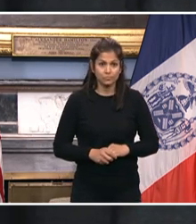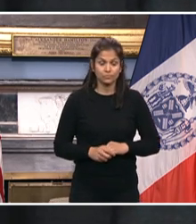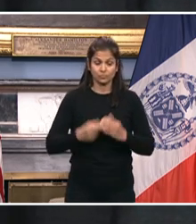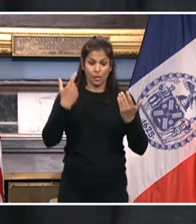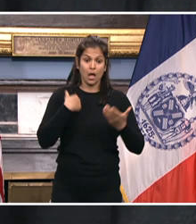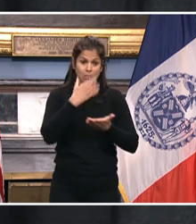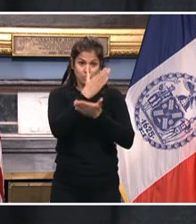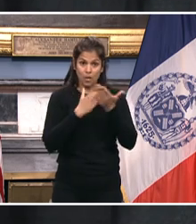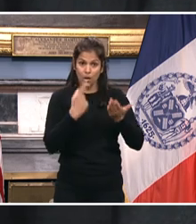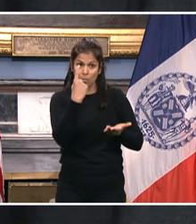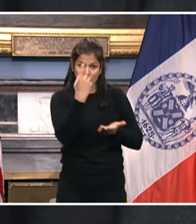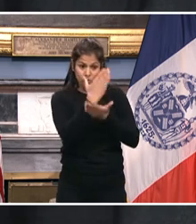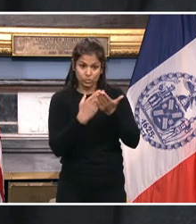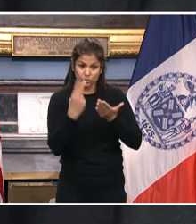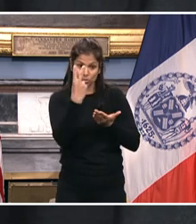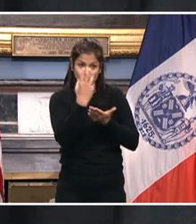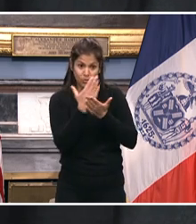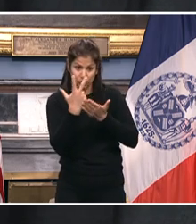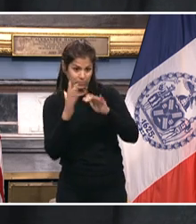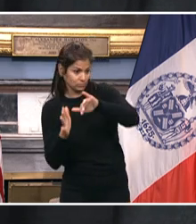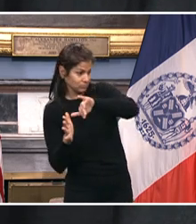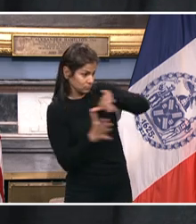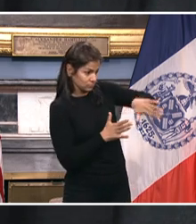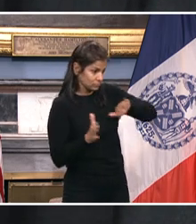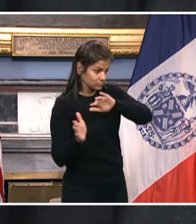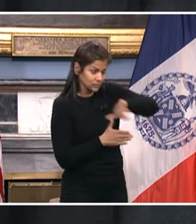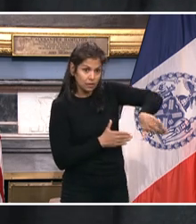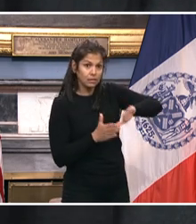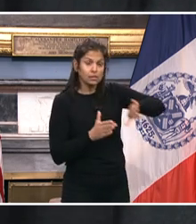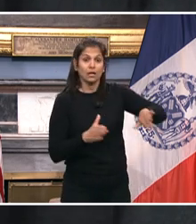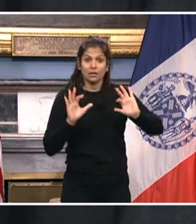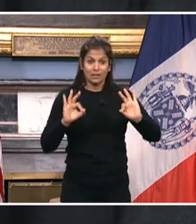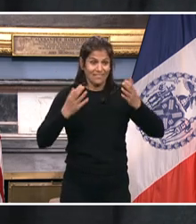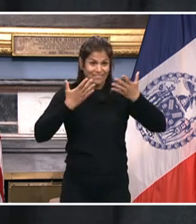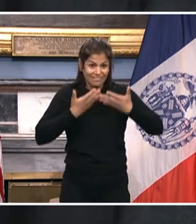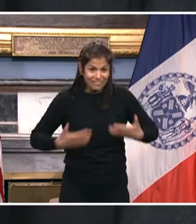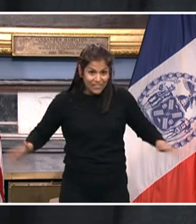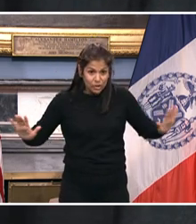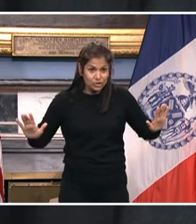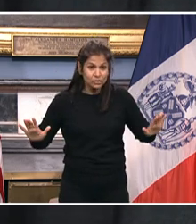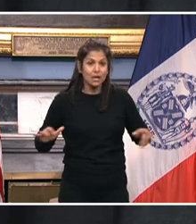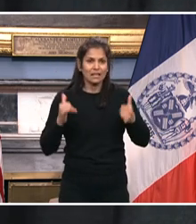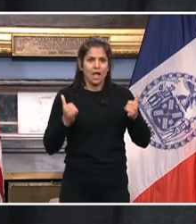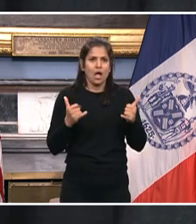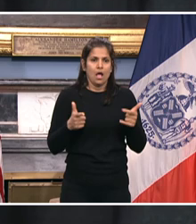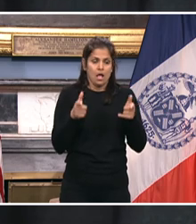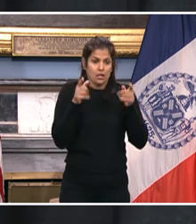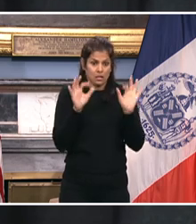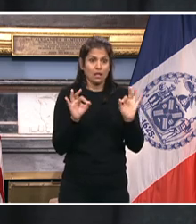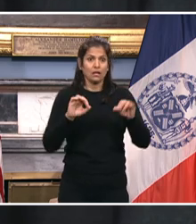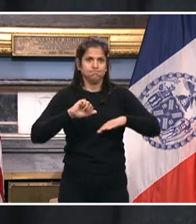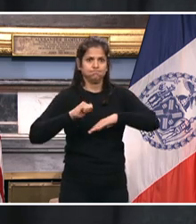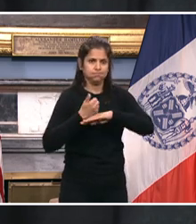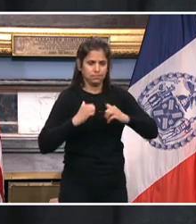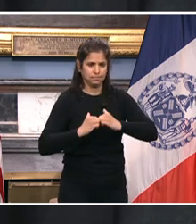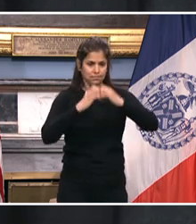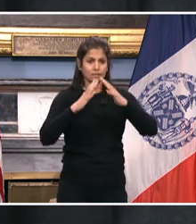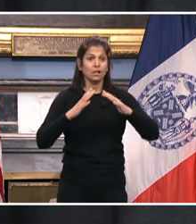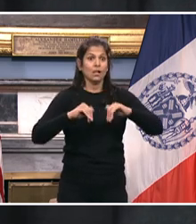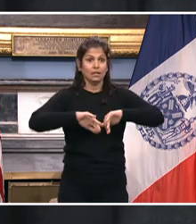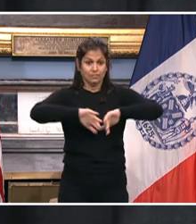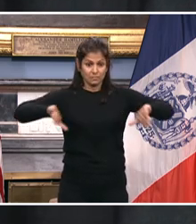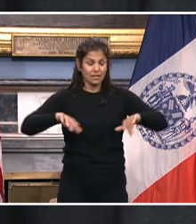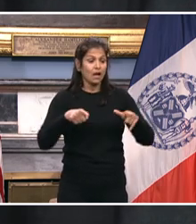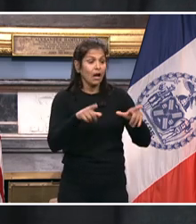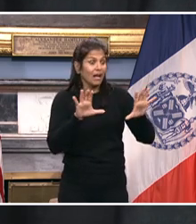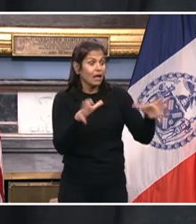for that. My second question is, I know you're talking about freezing rent. You're a landlord. Have you frozen rent for your tenants in Brooklyn? So our